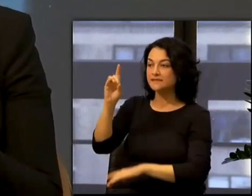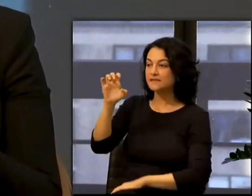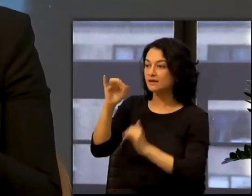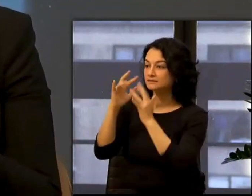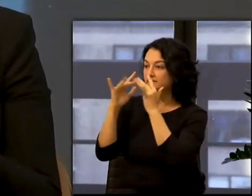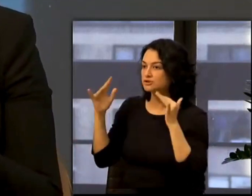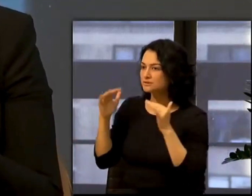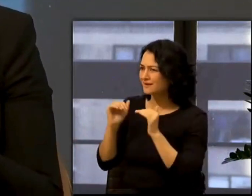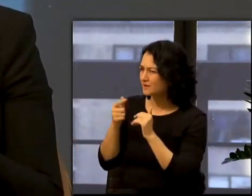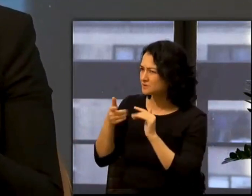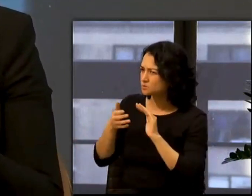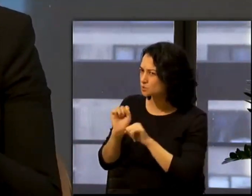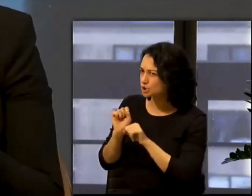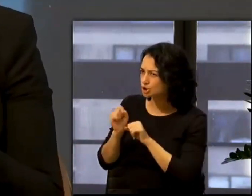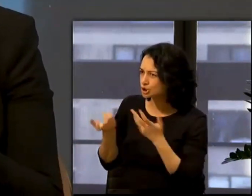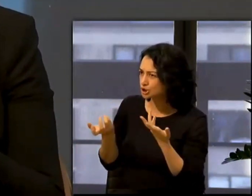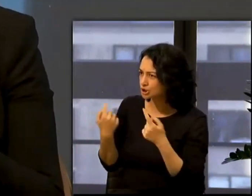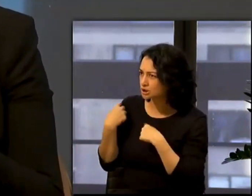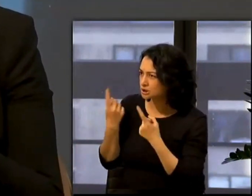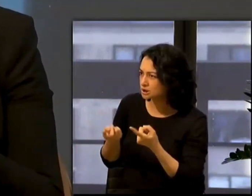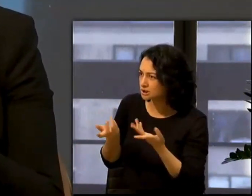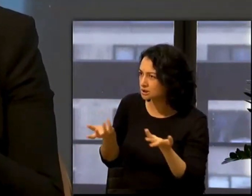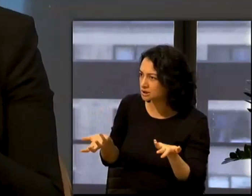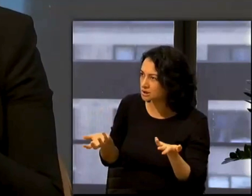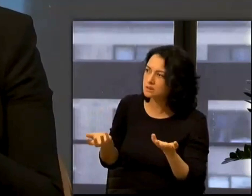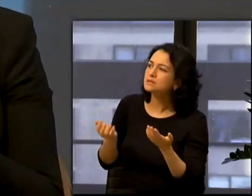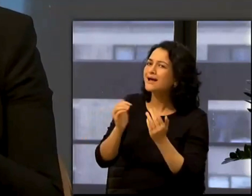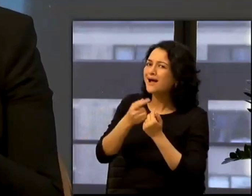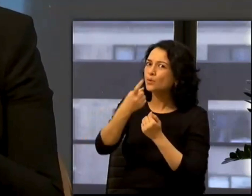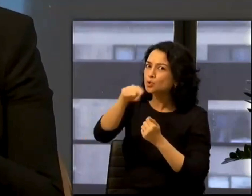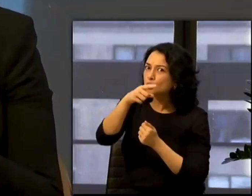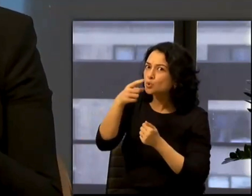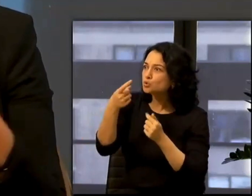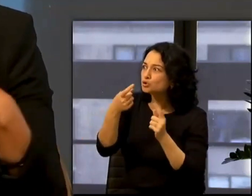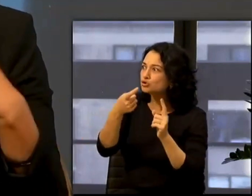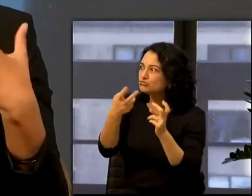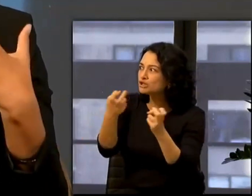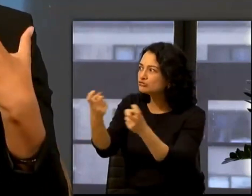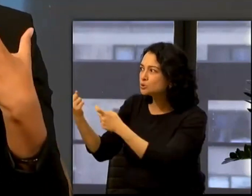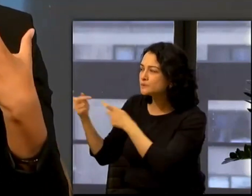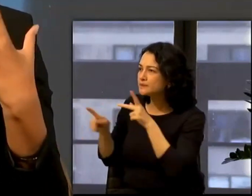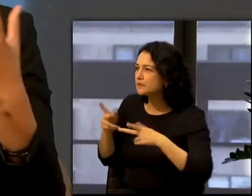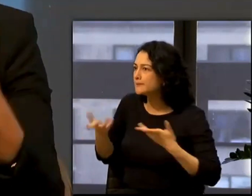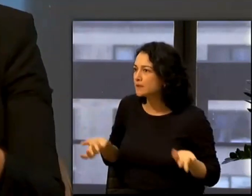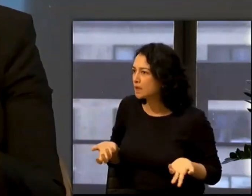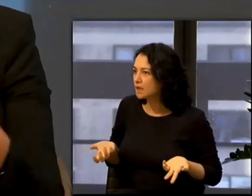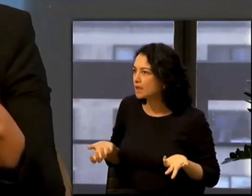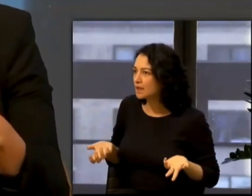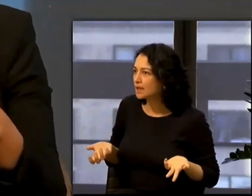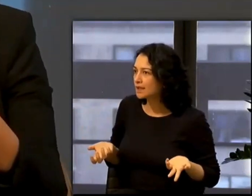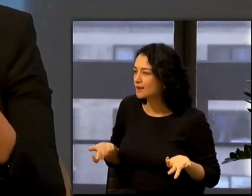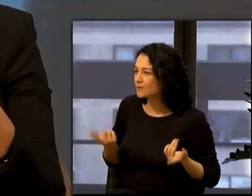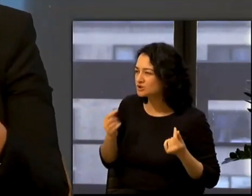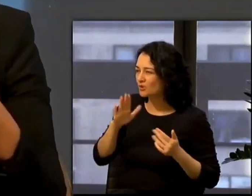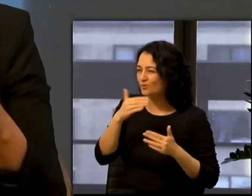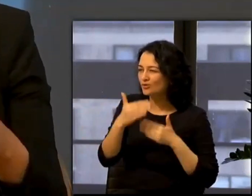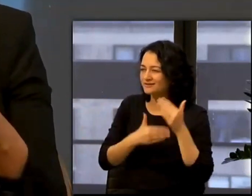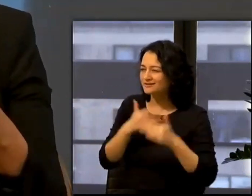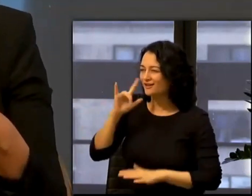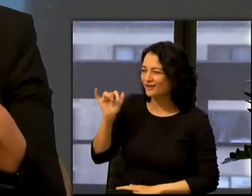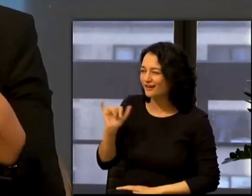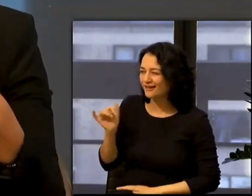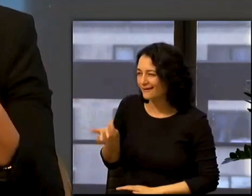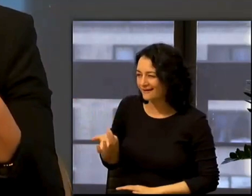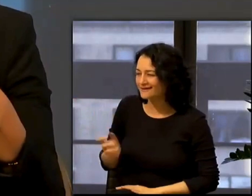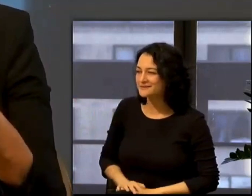move away from kind of gut feelings in the assessment phase, right? So, if we're like, again, this is not per se what was happening,